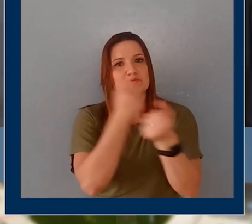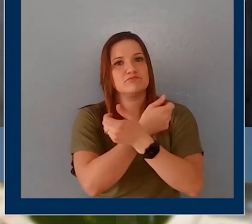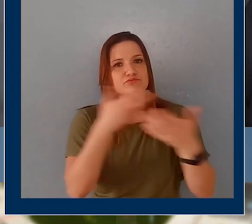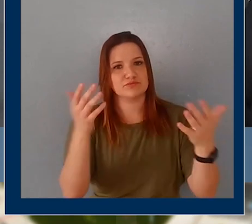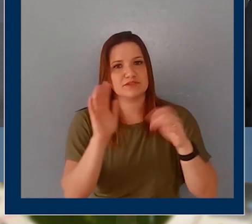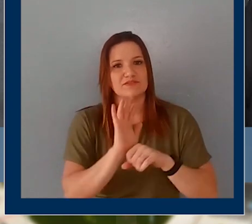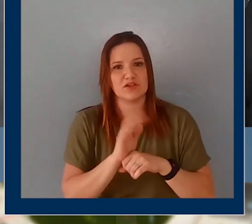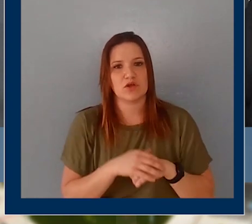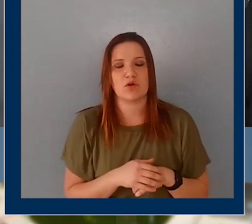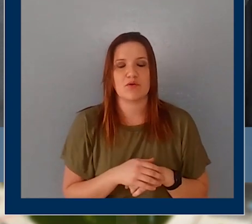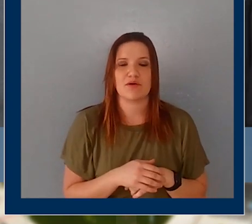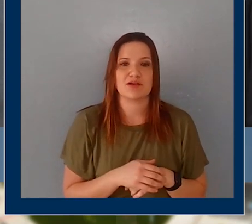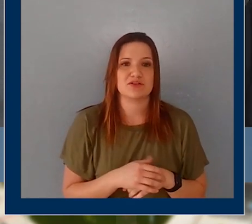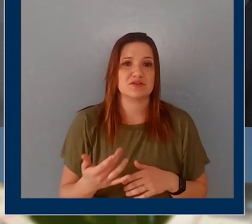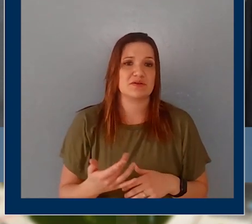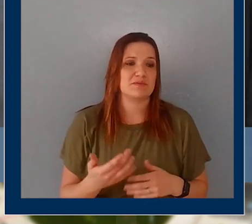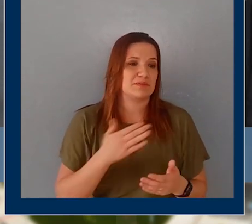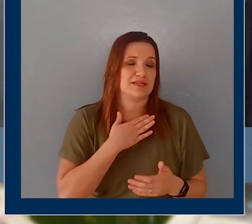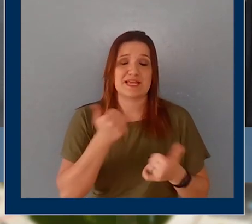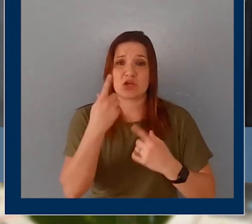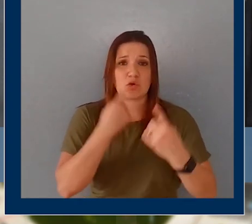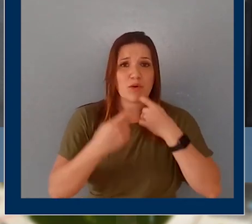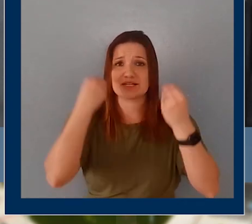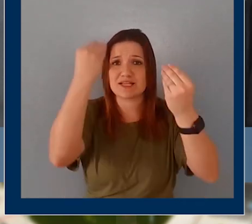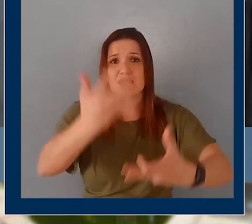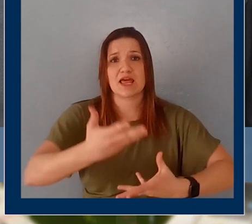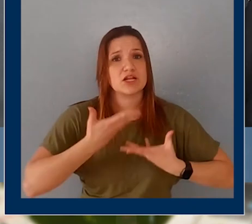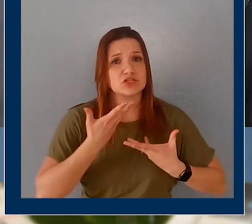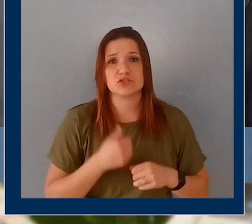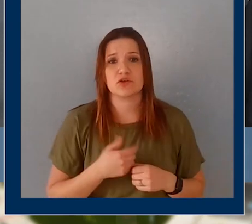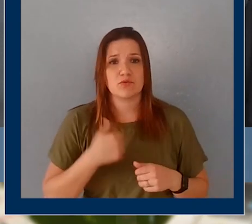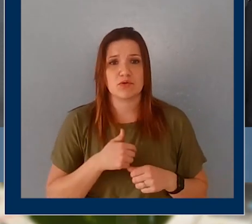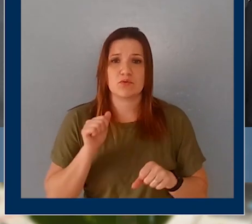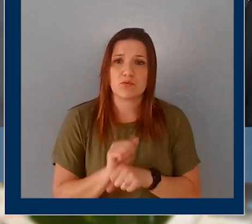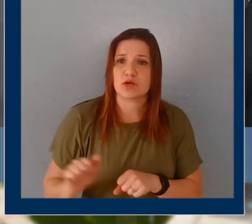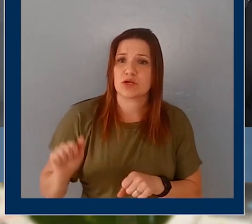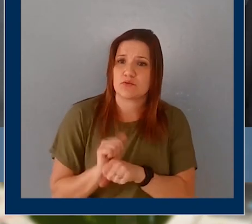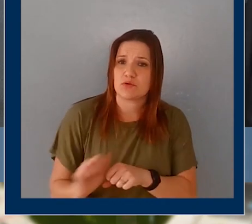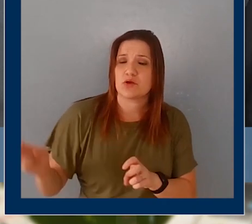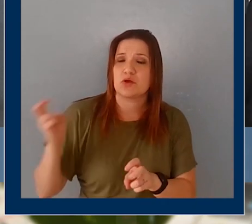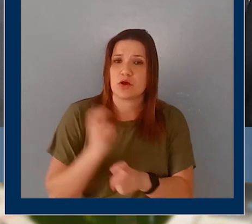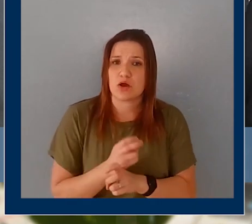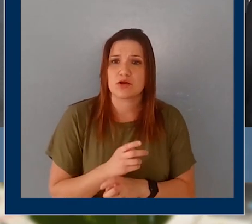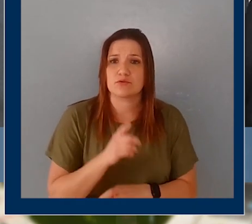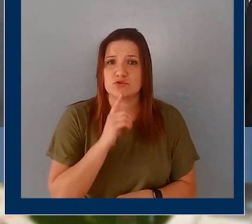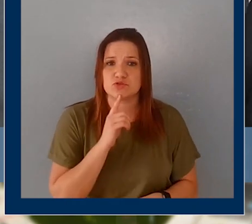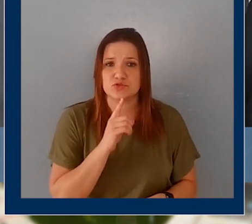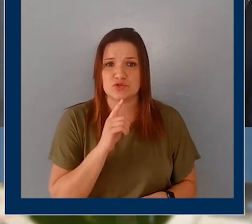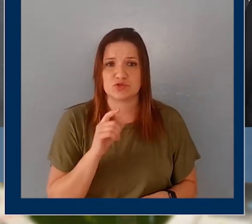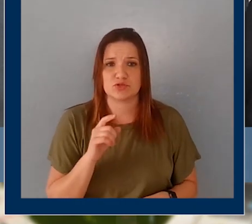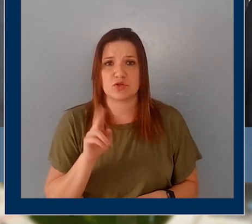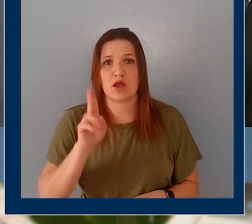know I did, and I miss this. But just again, thank you to all of you for your